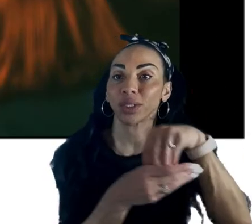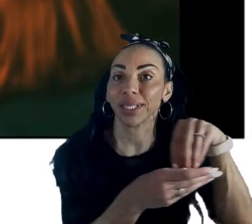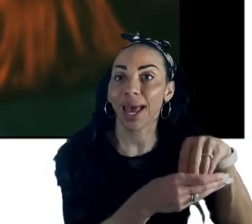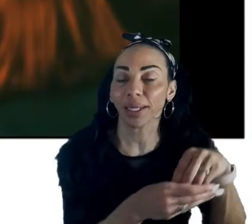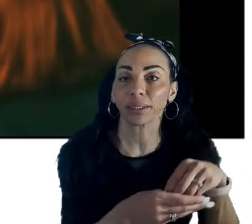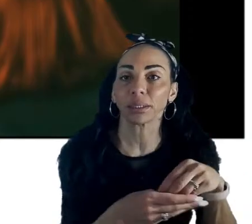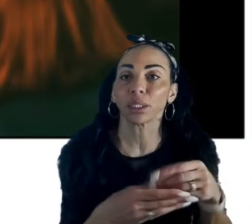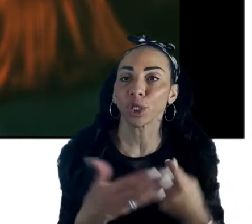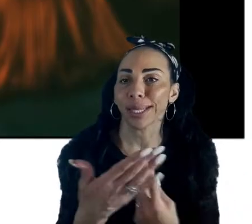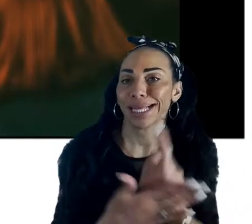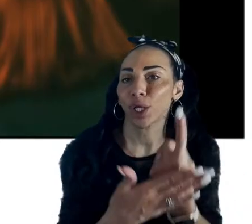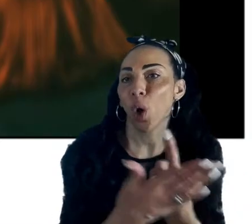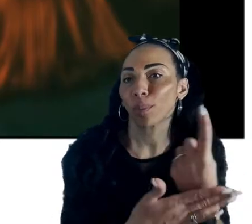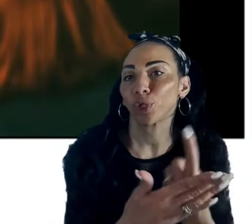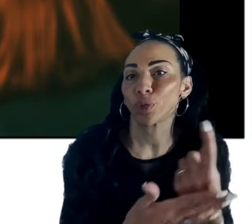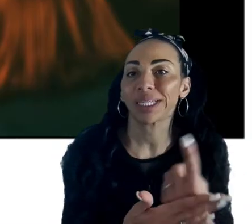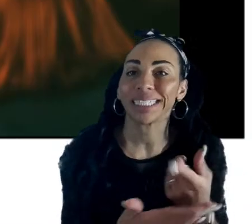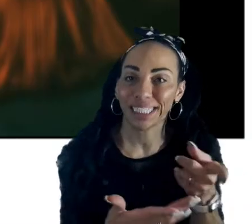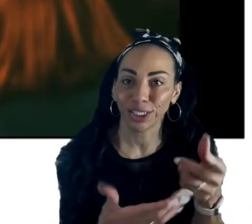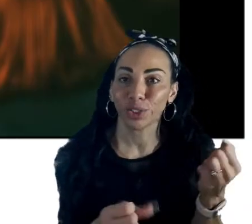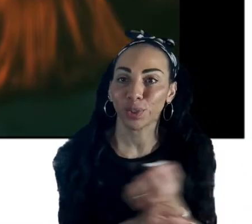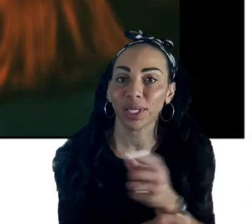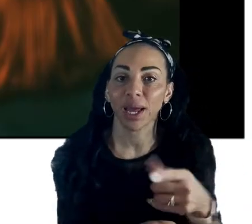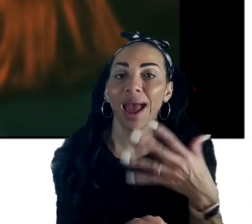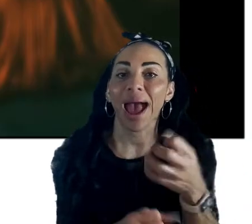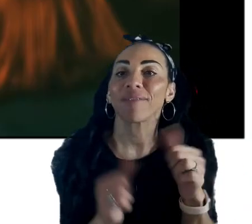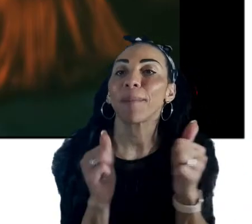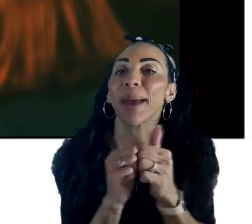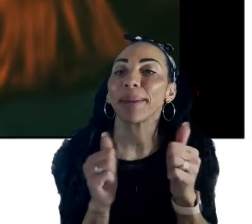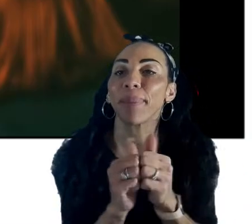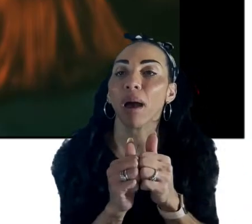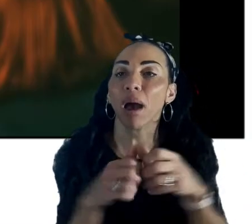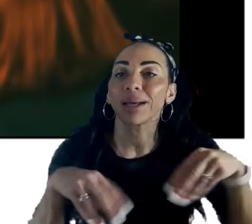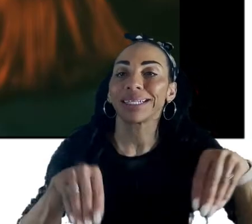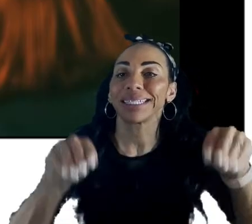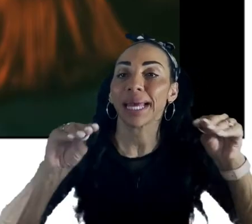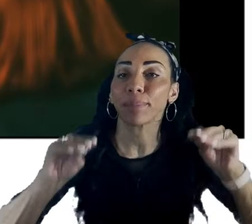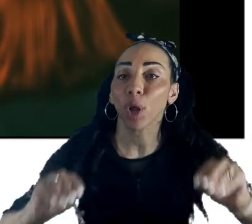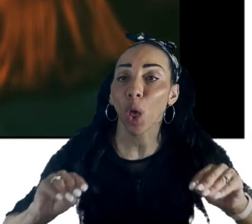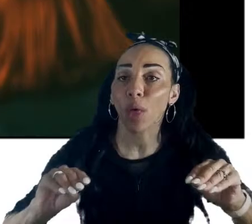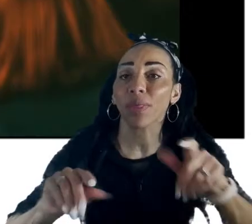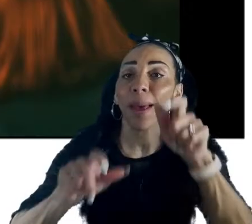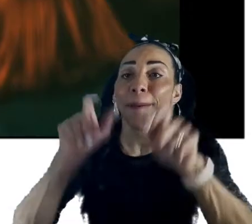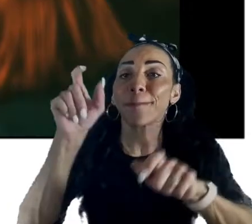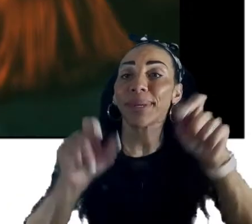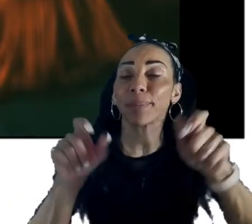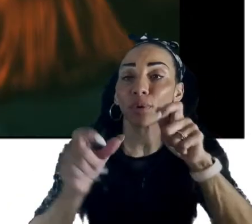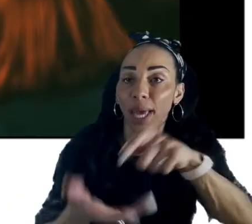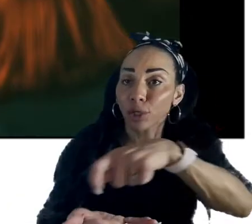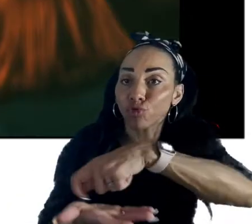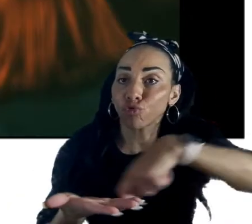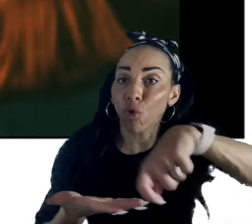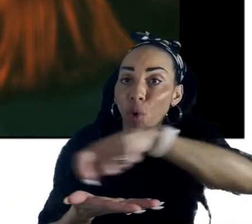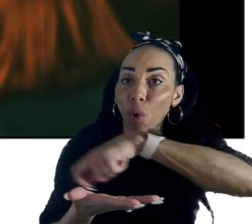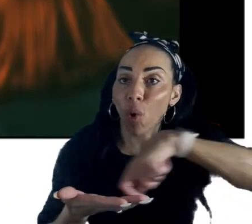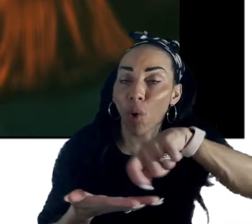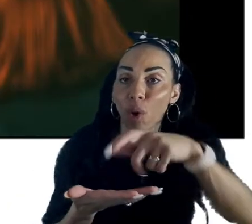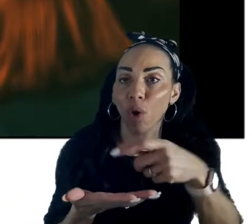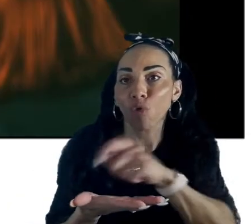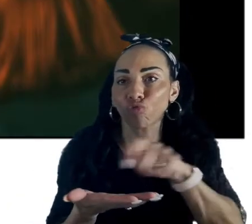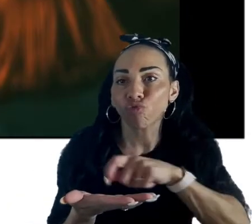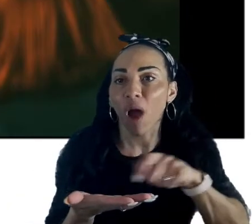paper tablecloths, and people can draw or write things that are happening or things that